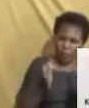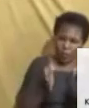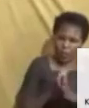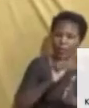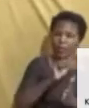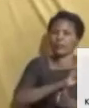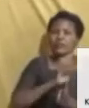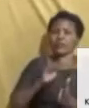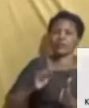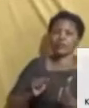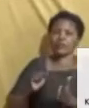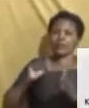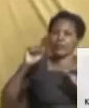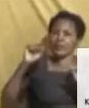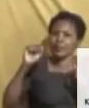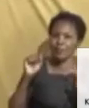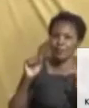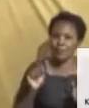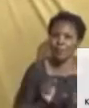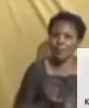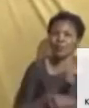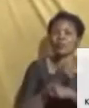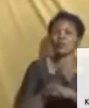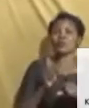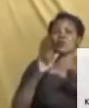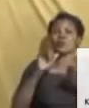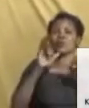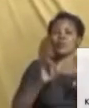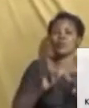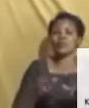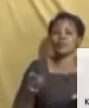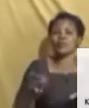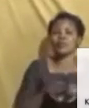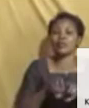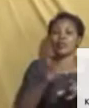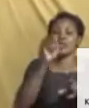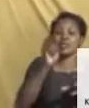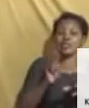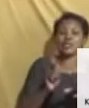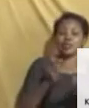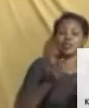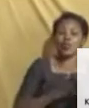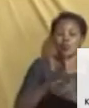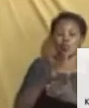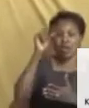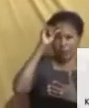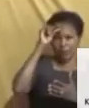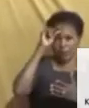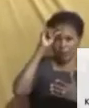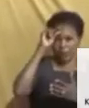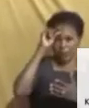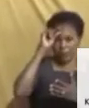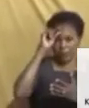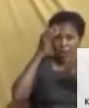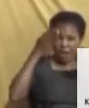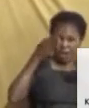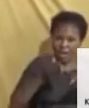Senate cannot be part of the executive through the cabinet. A well thought out